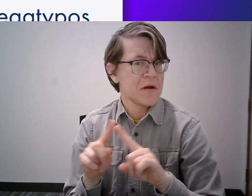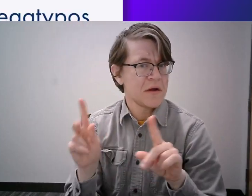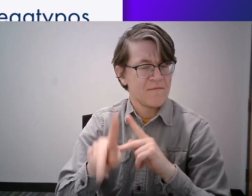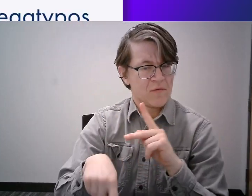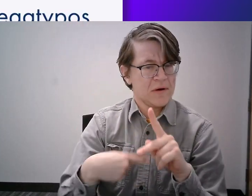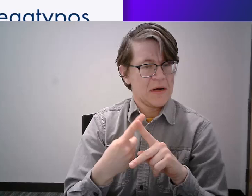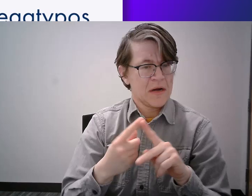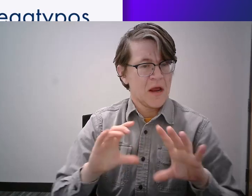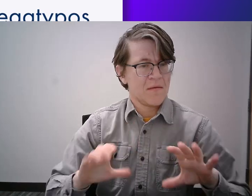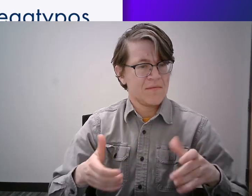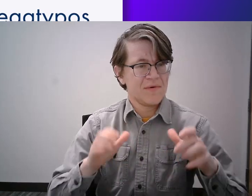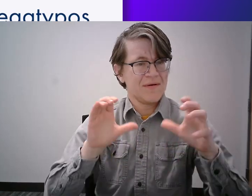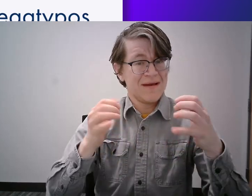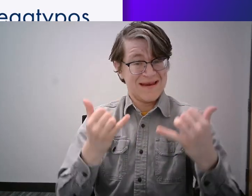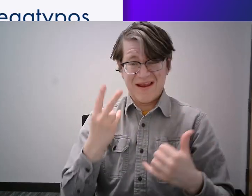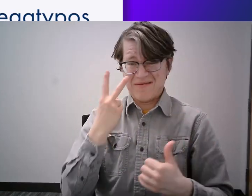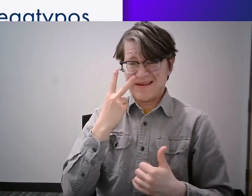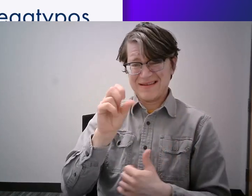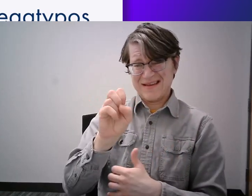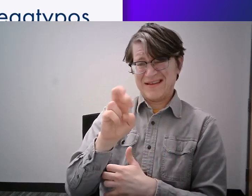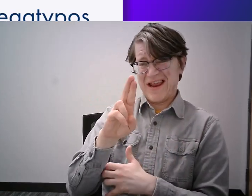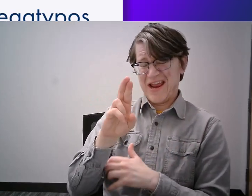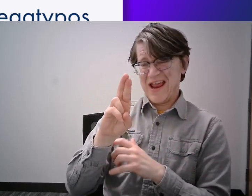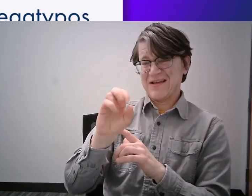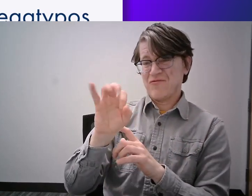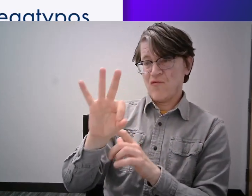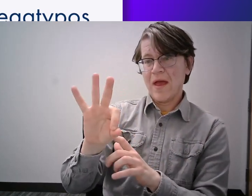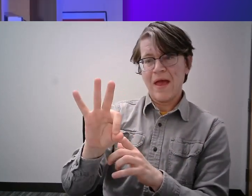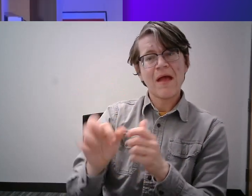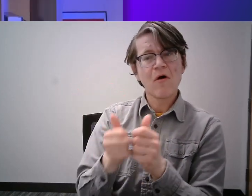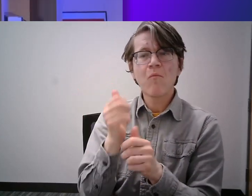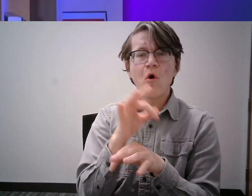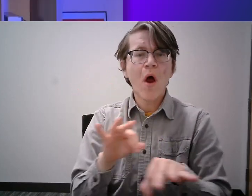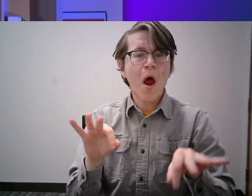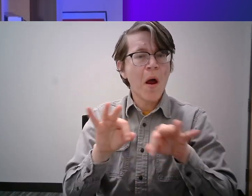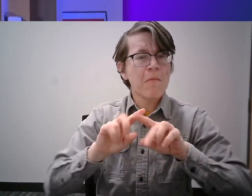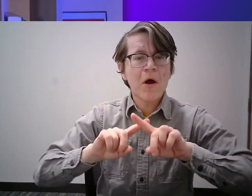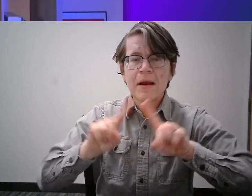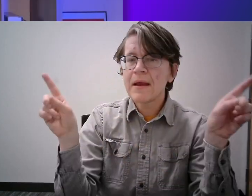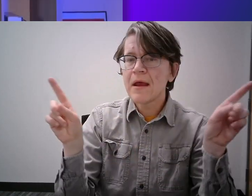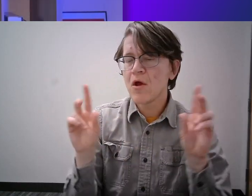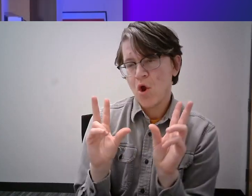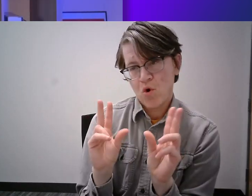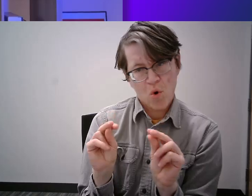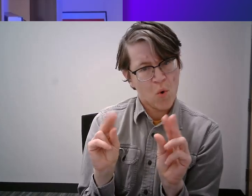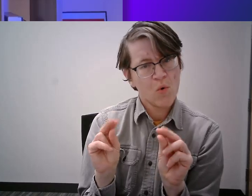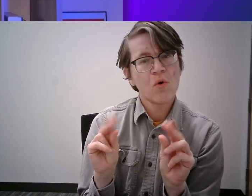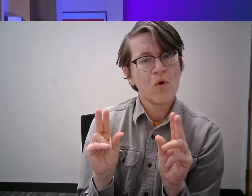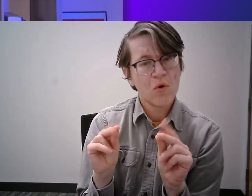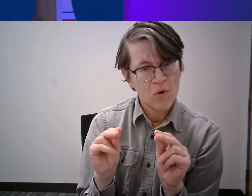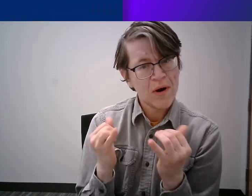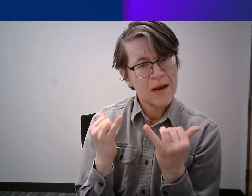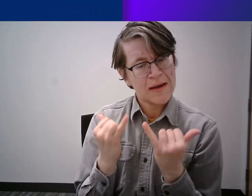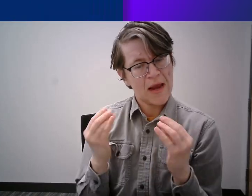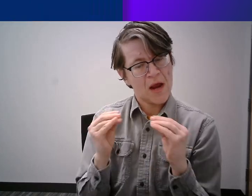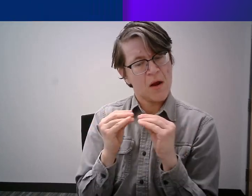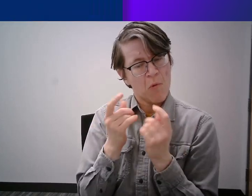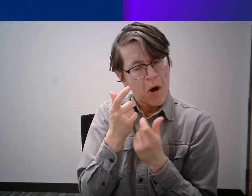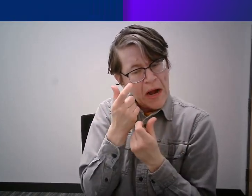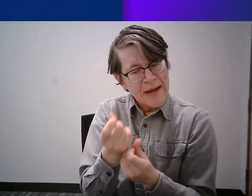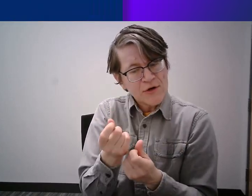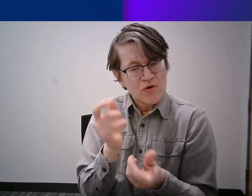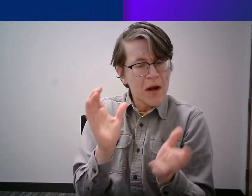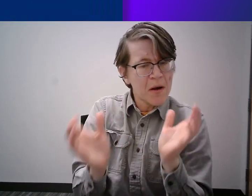that defines a typeface. It's more the form model, and this makes it interesting for you when you want to combine